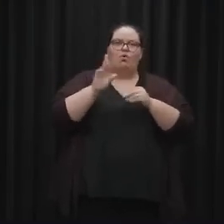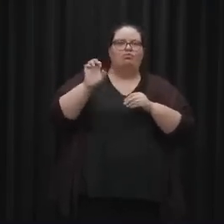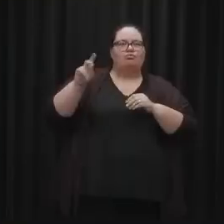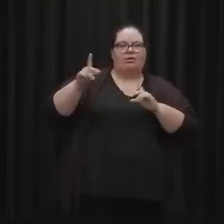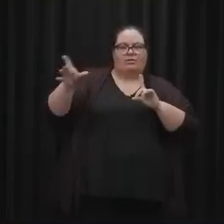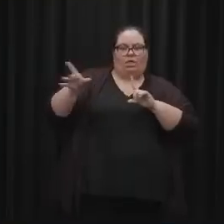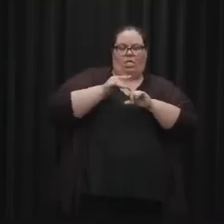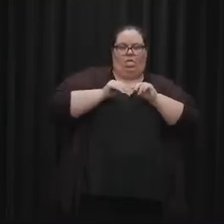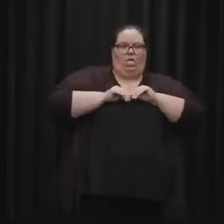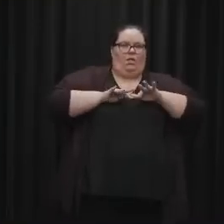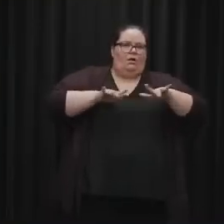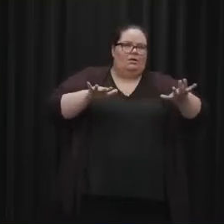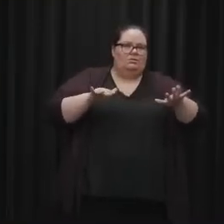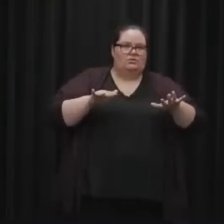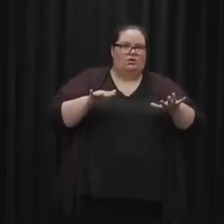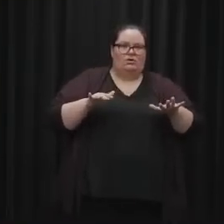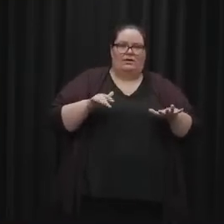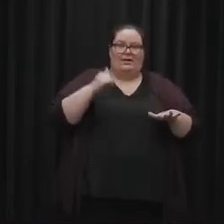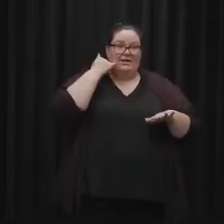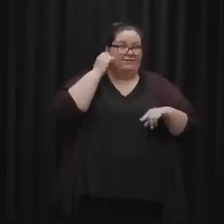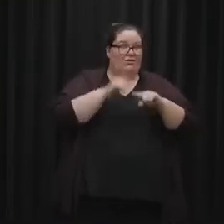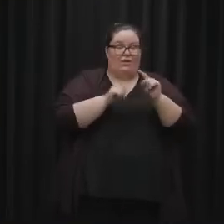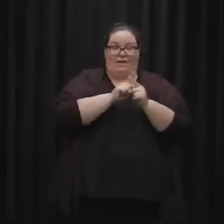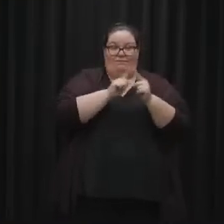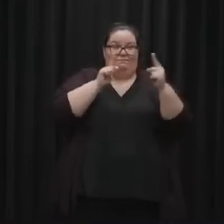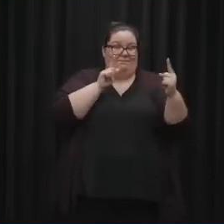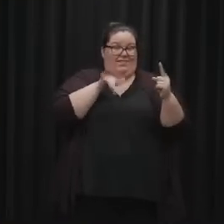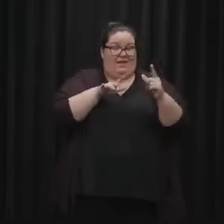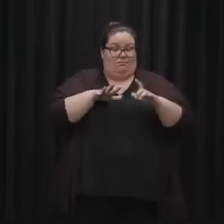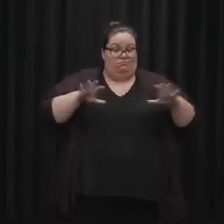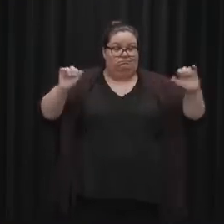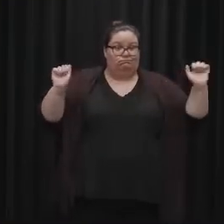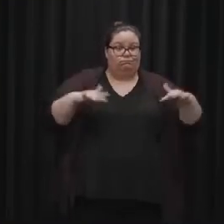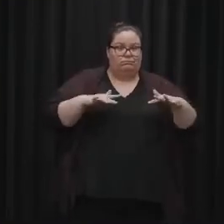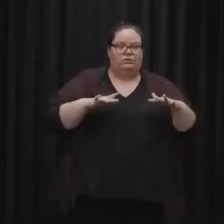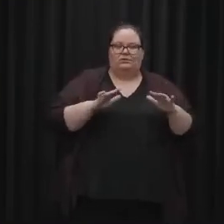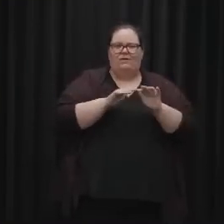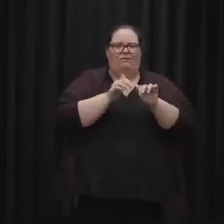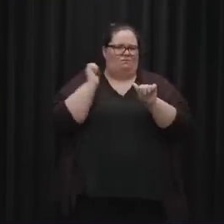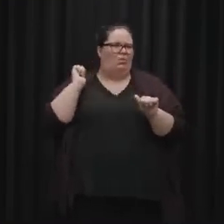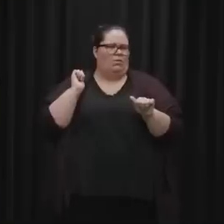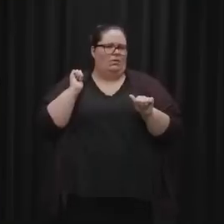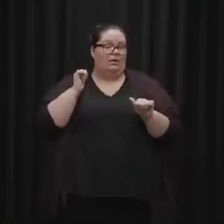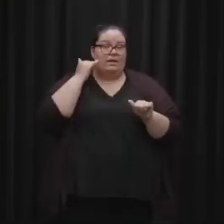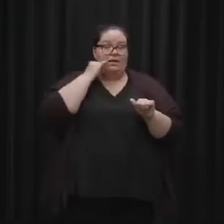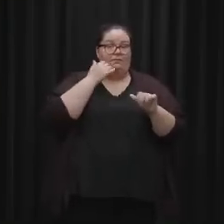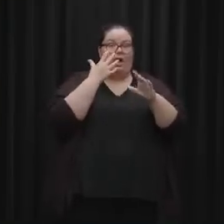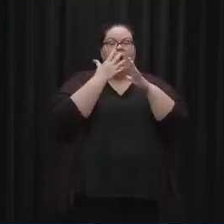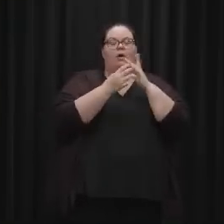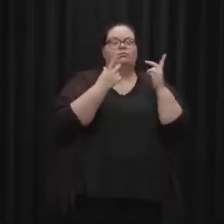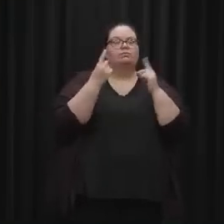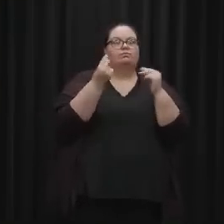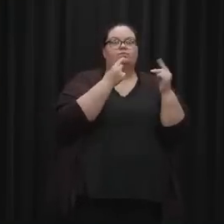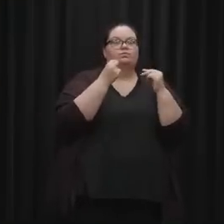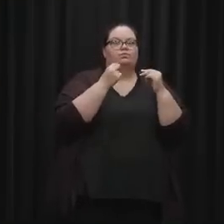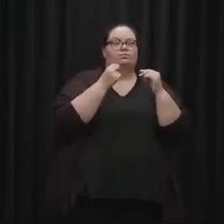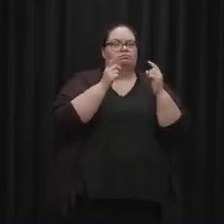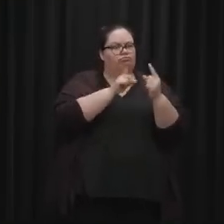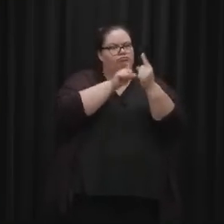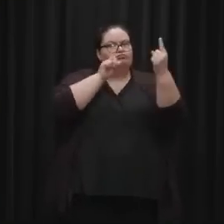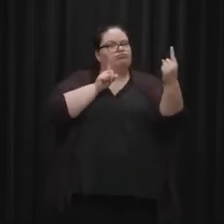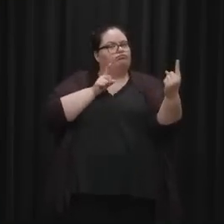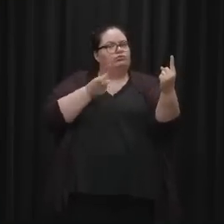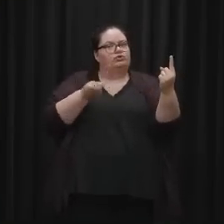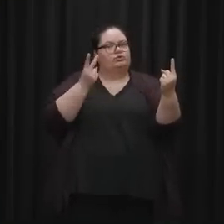so avoid large crowds where physical distancing cannot be maintained. When you are out, remember to maintain 2 meters between yourself and